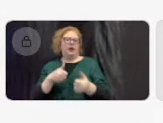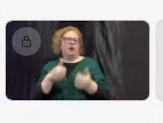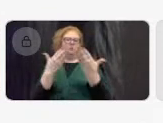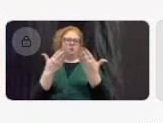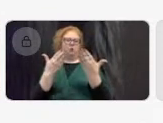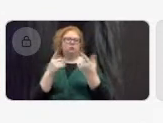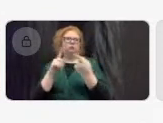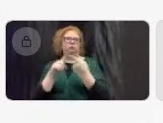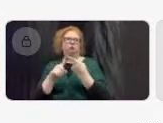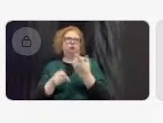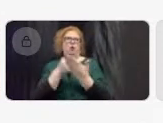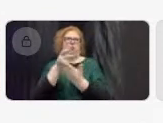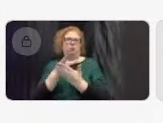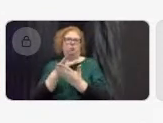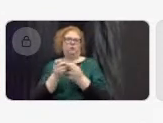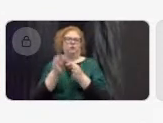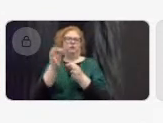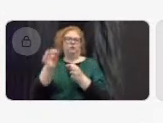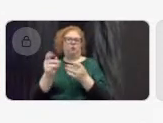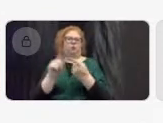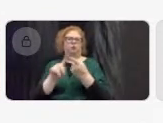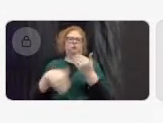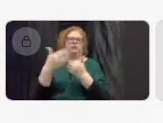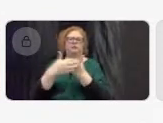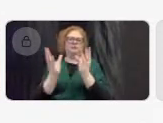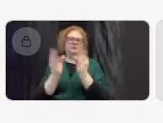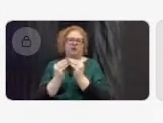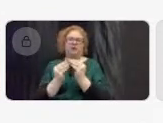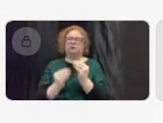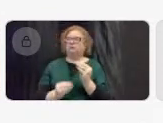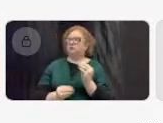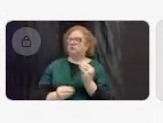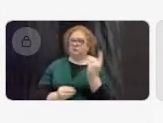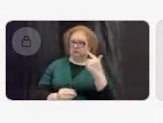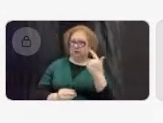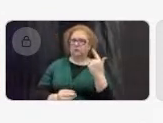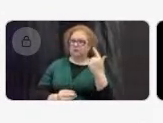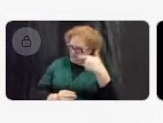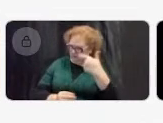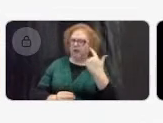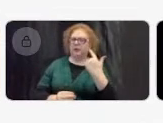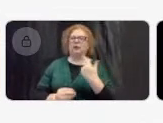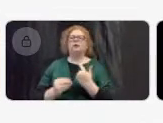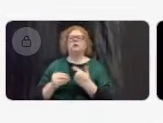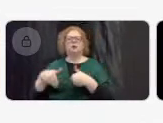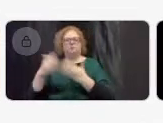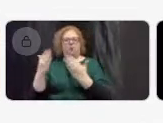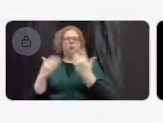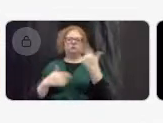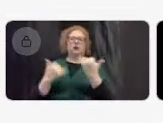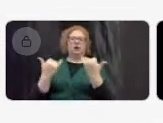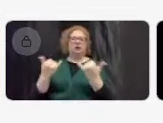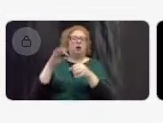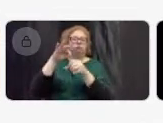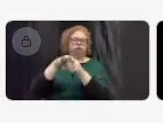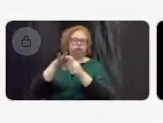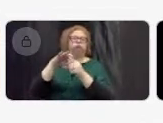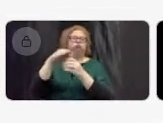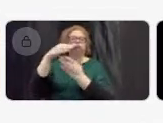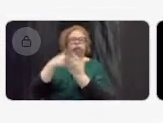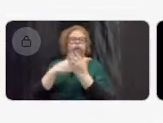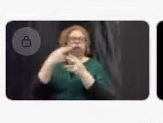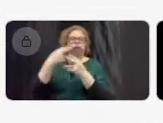the deferral Thank you. until the next meeting. You have a second? Second. We have a motion and a second. Can we please get a roll call for item 7,